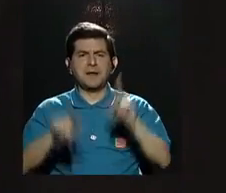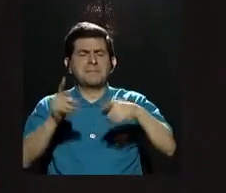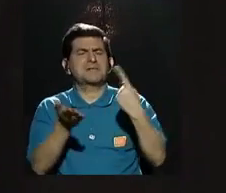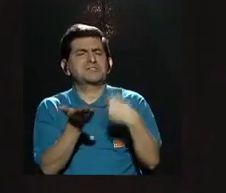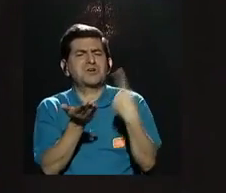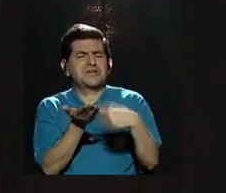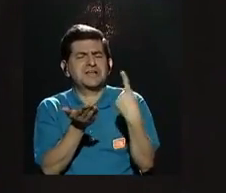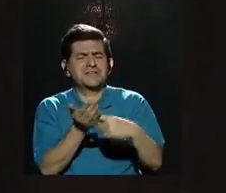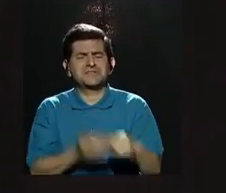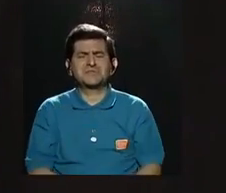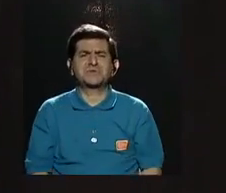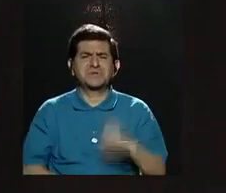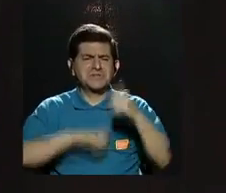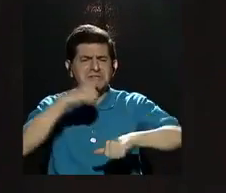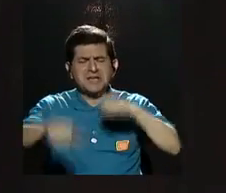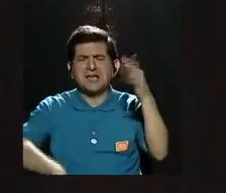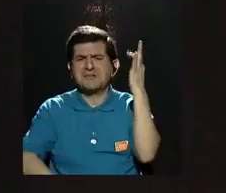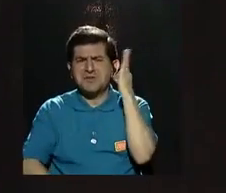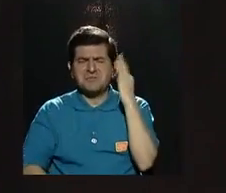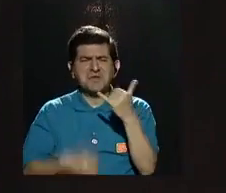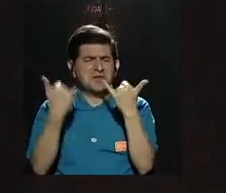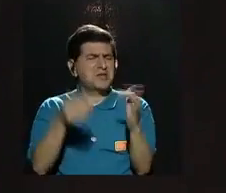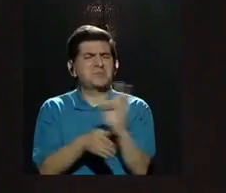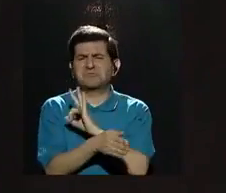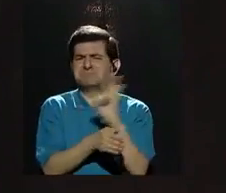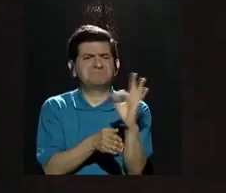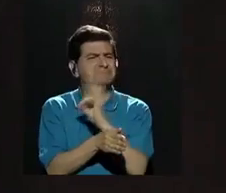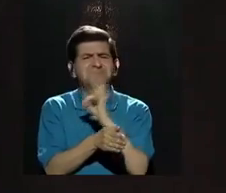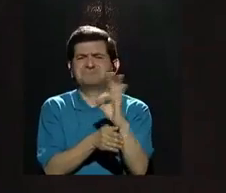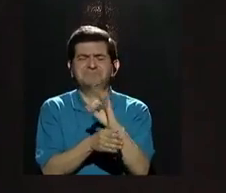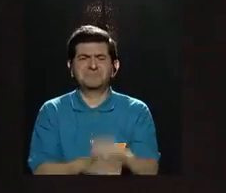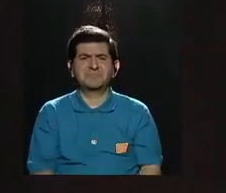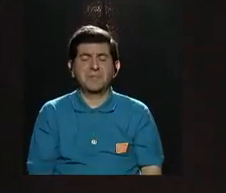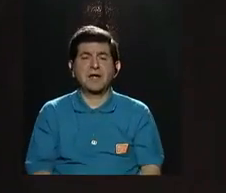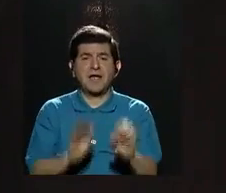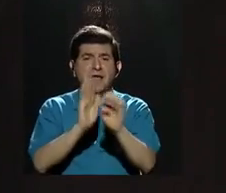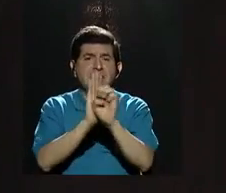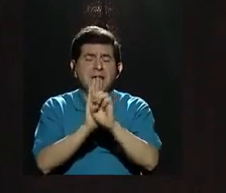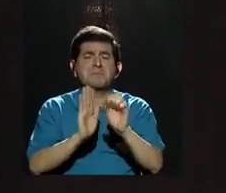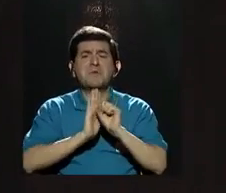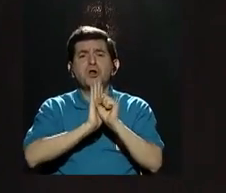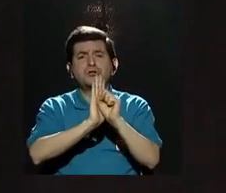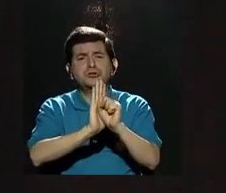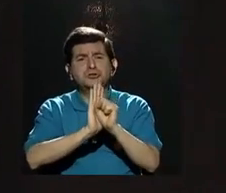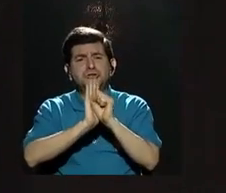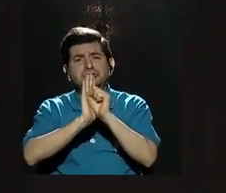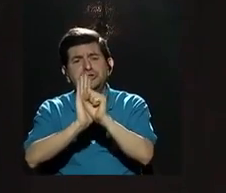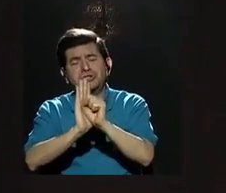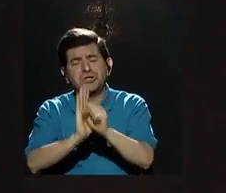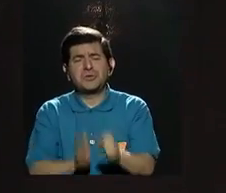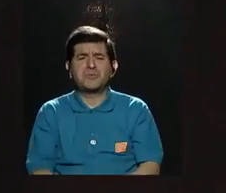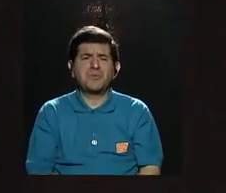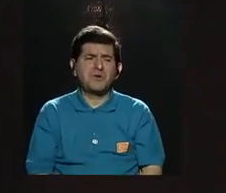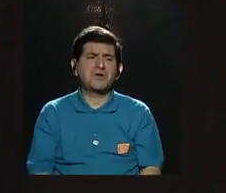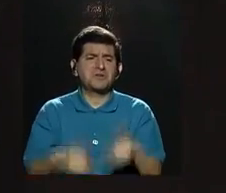was obsolete as the icons of mainstream feminism grew older,